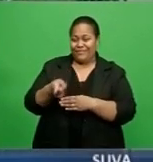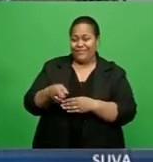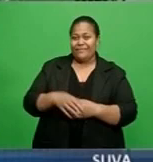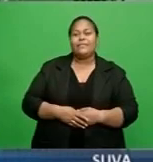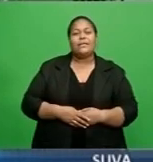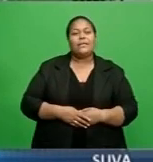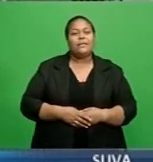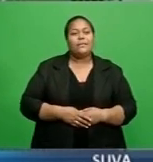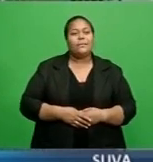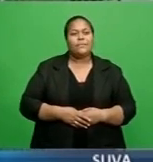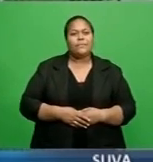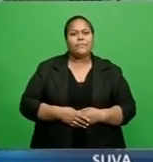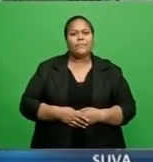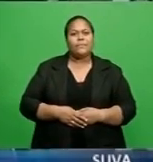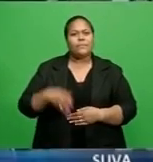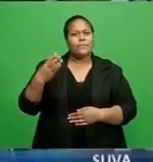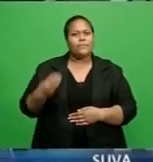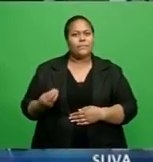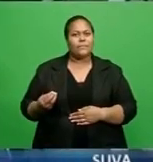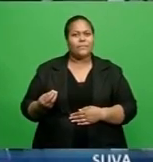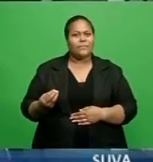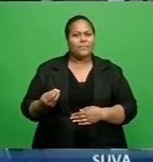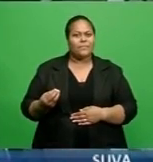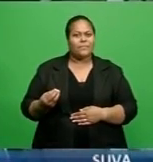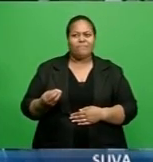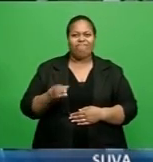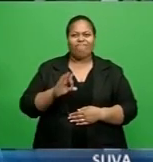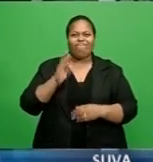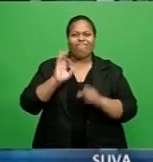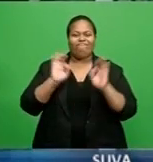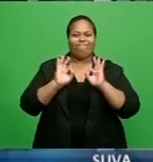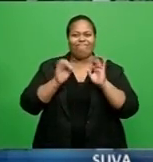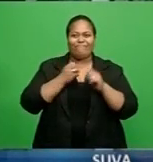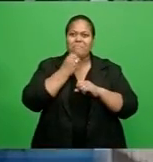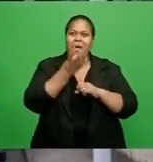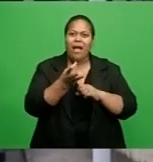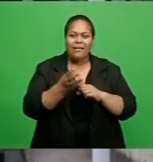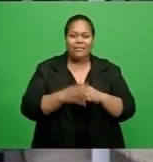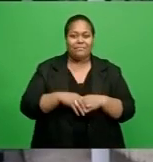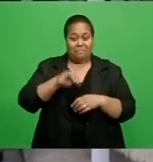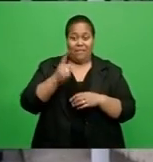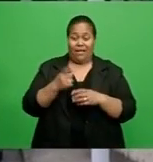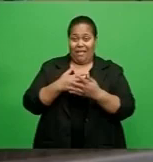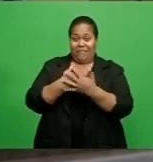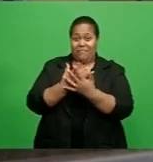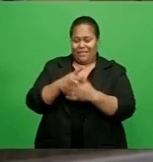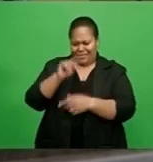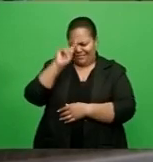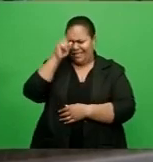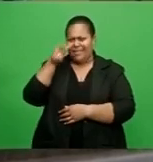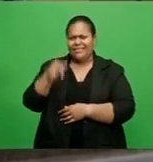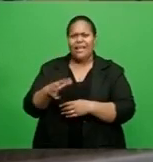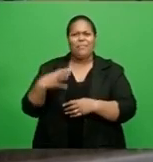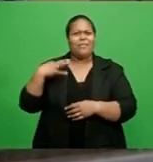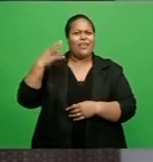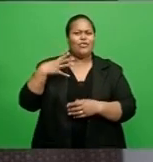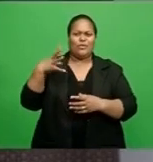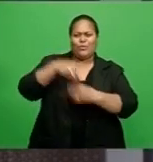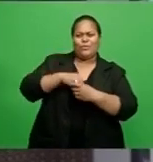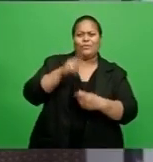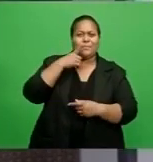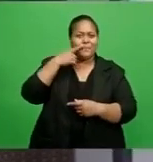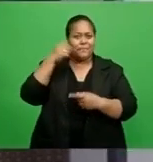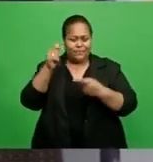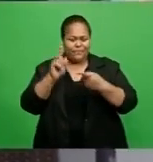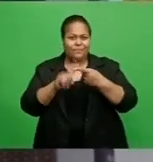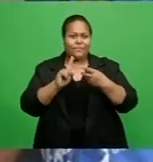Staying silent and not wanting to talk about it, but FBC News understands applicants for party leader position include Sitiveni Rambuka,